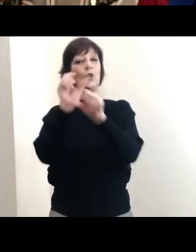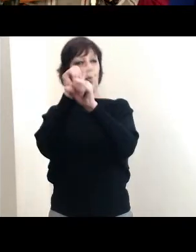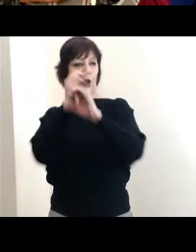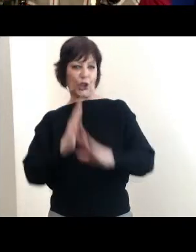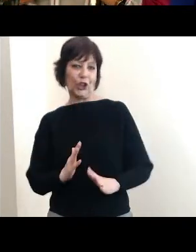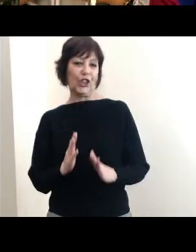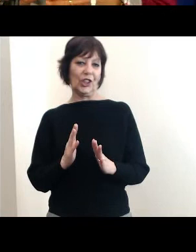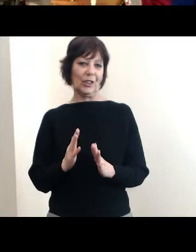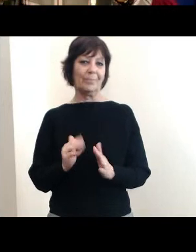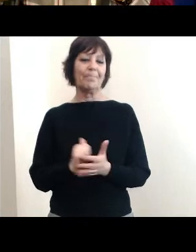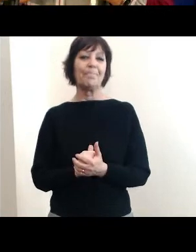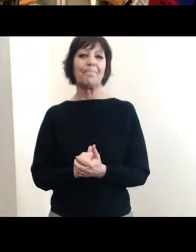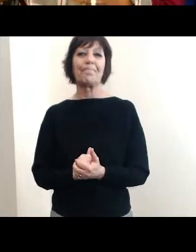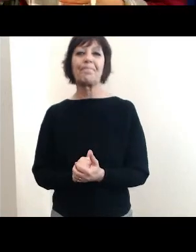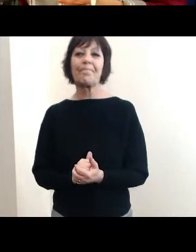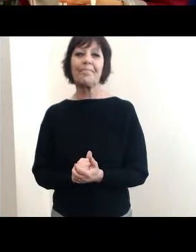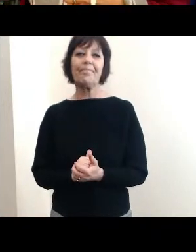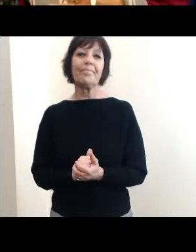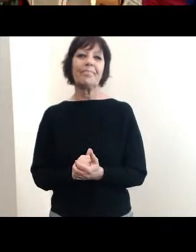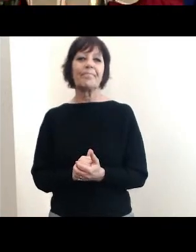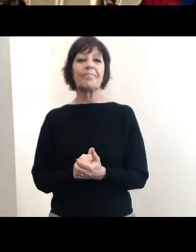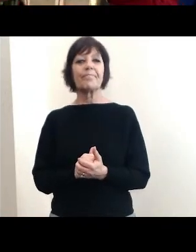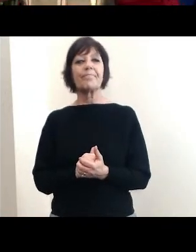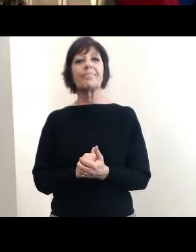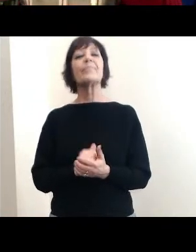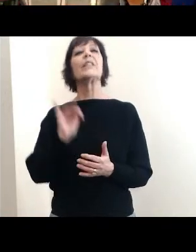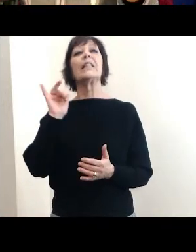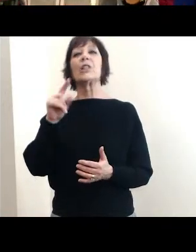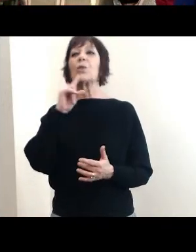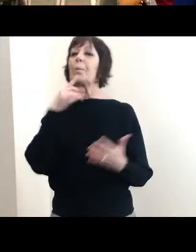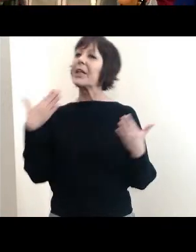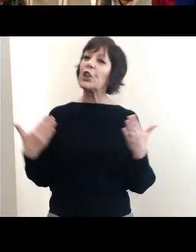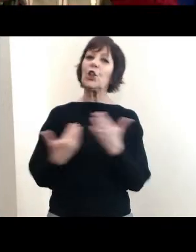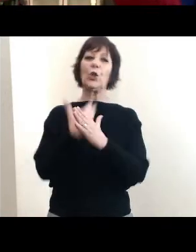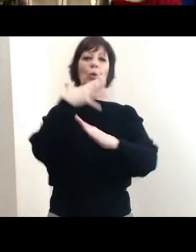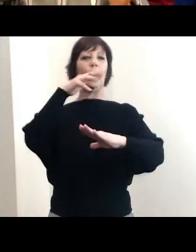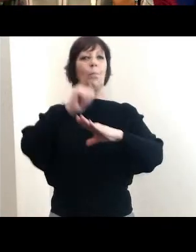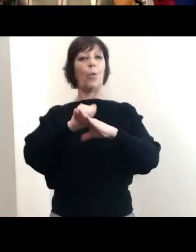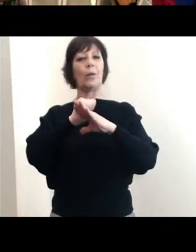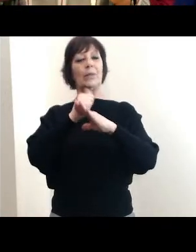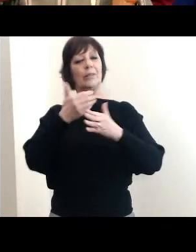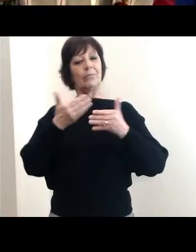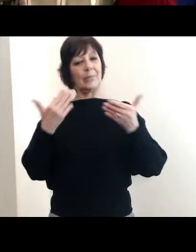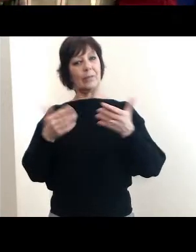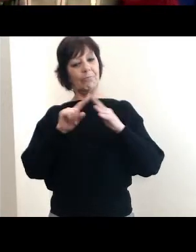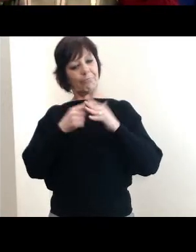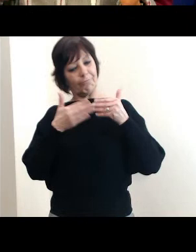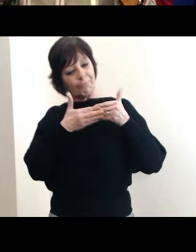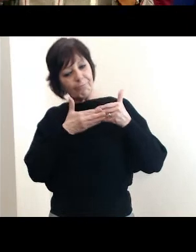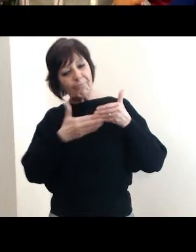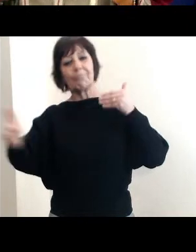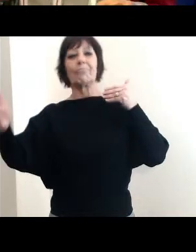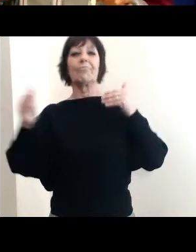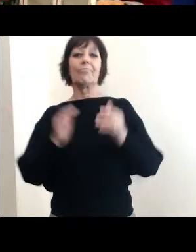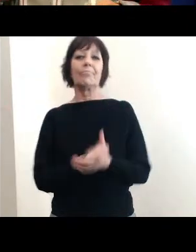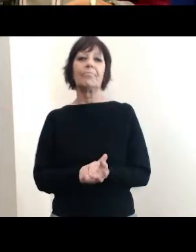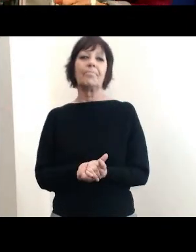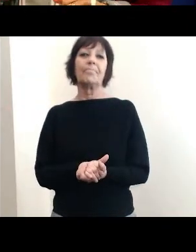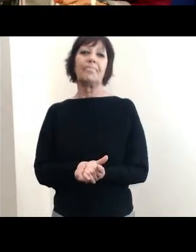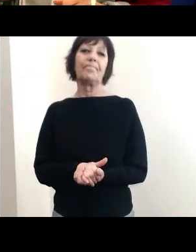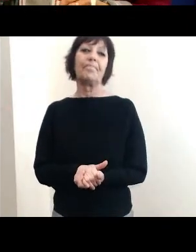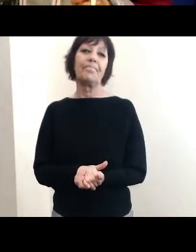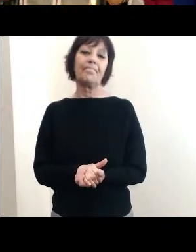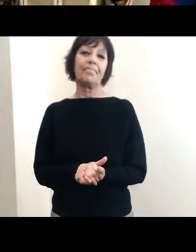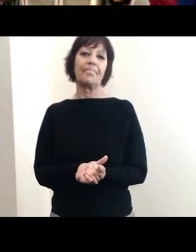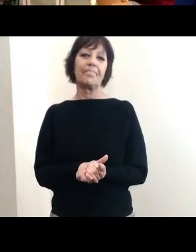in the community that we haven't already canceled. So this will be new appointments that have not been canceled. So it'll be new people that will be able to